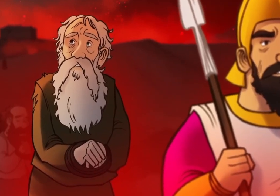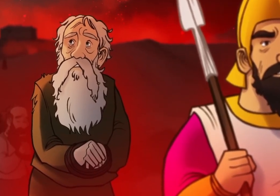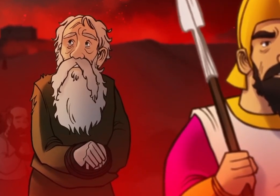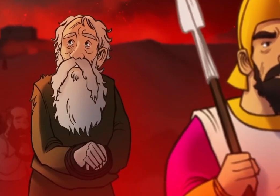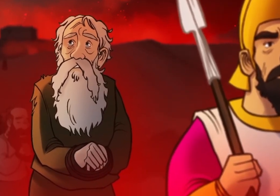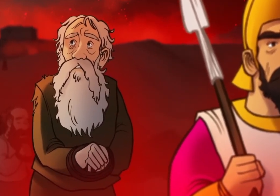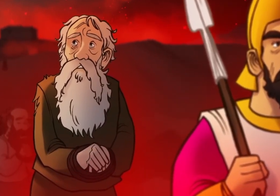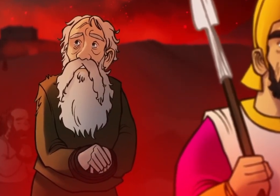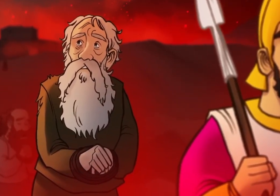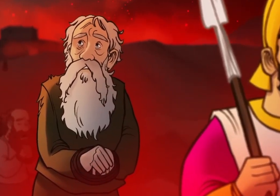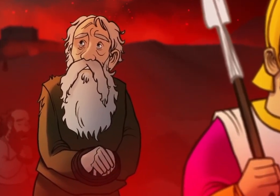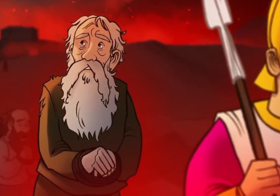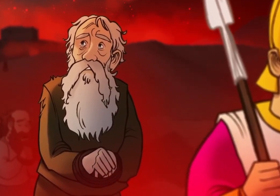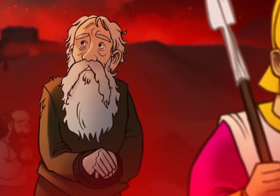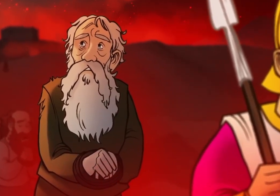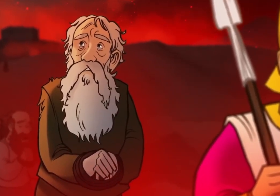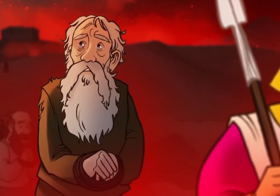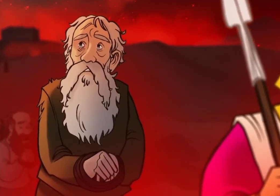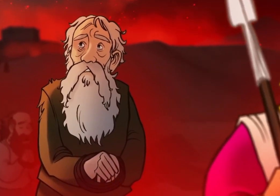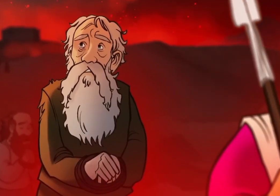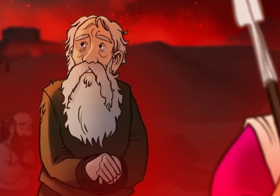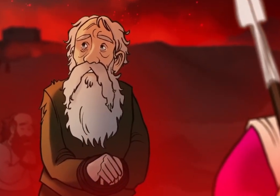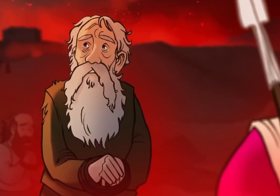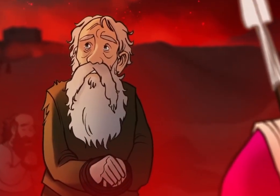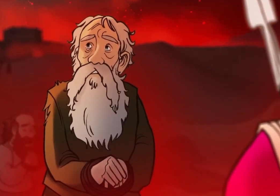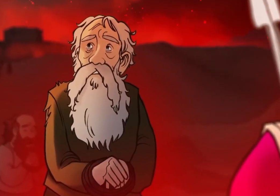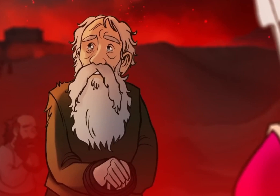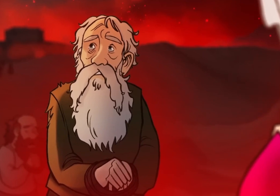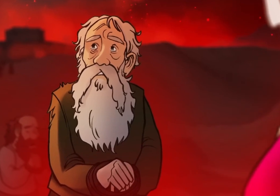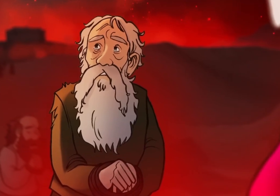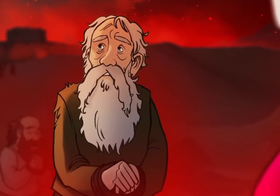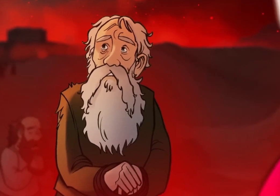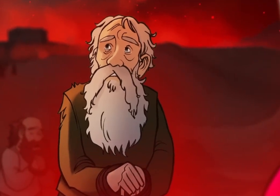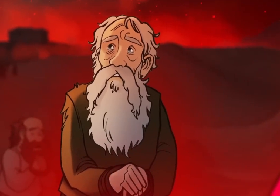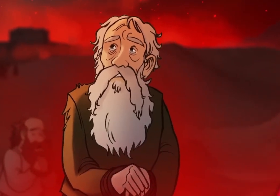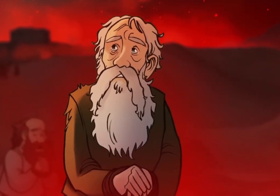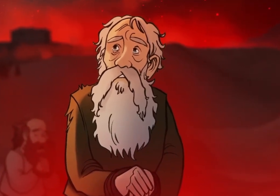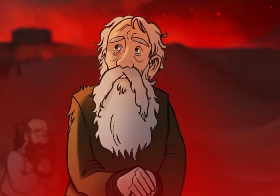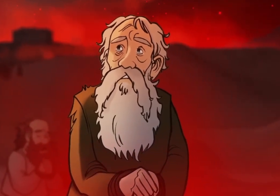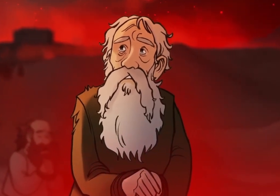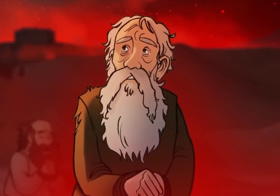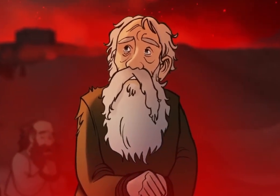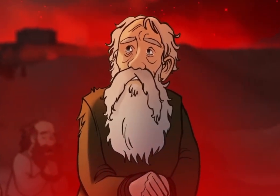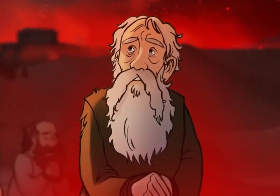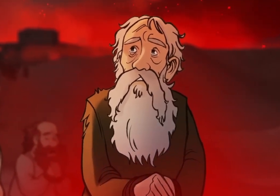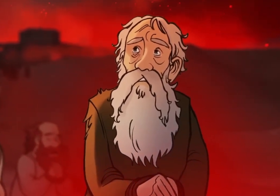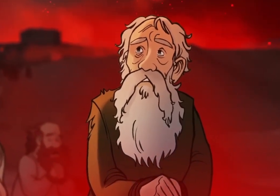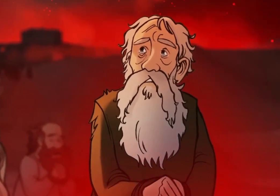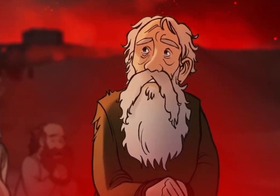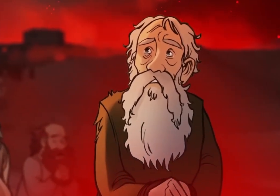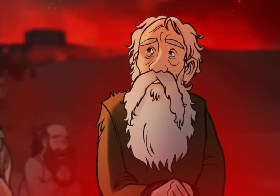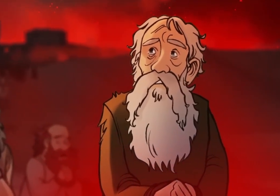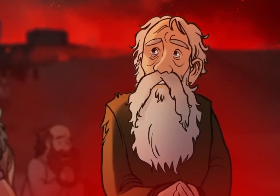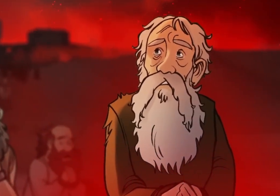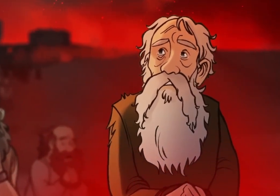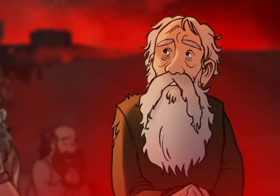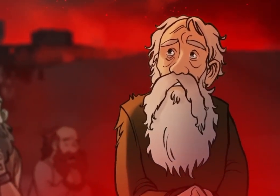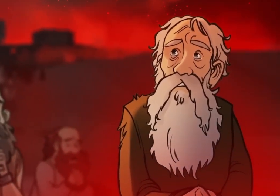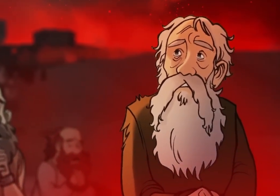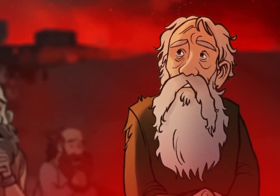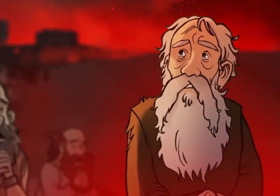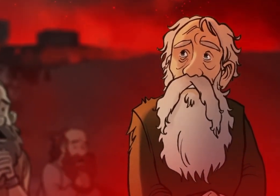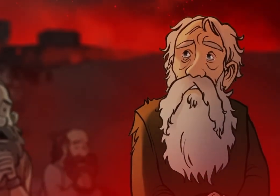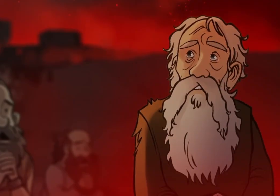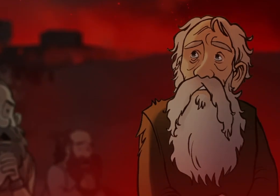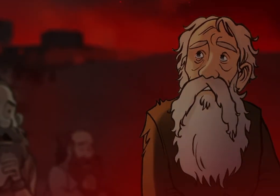lost. It was during this time that God gave an incredible vision of hope and new life to a prophet